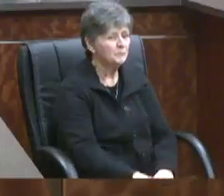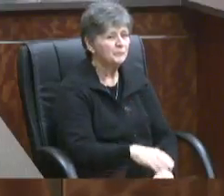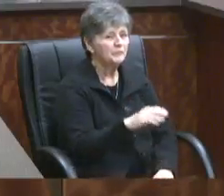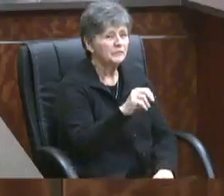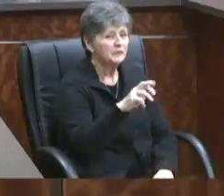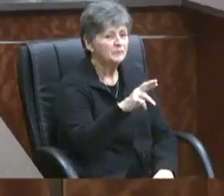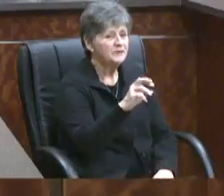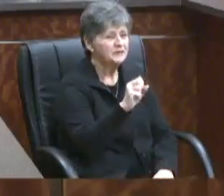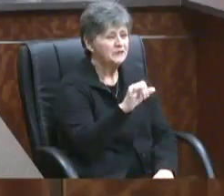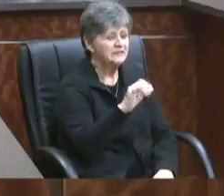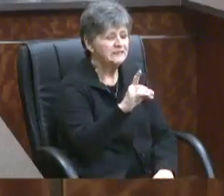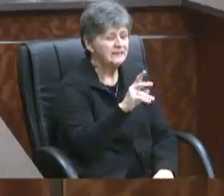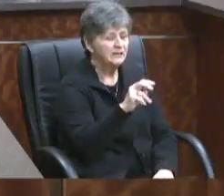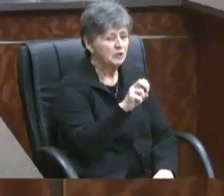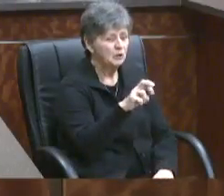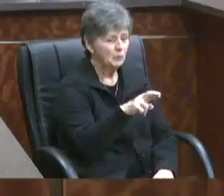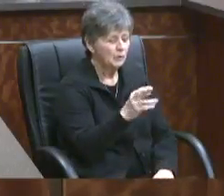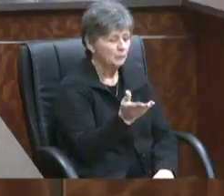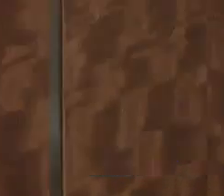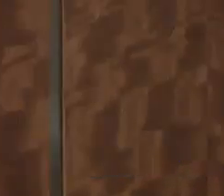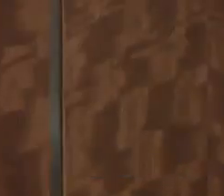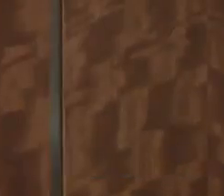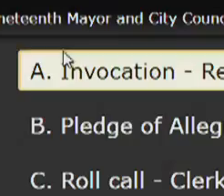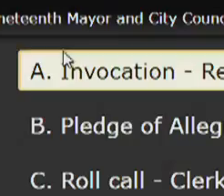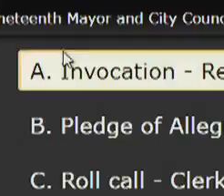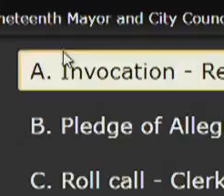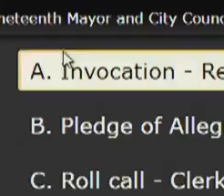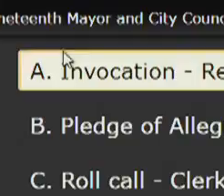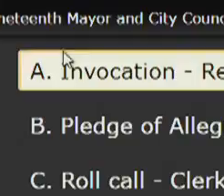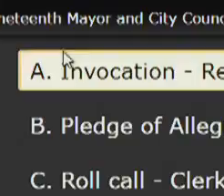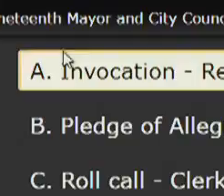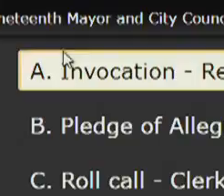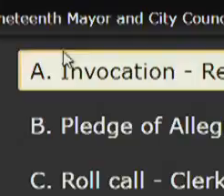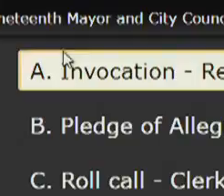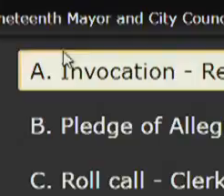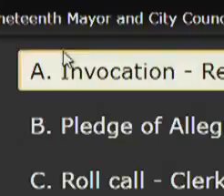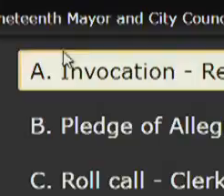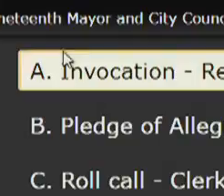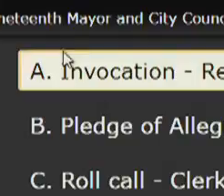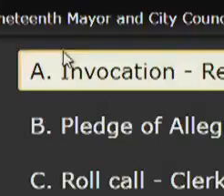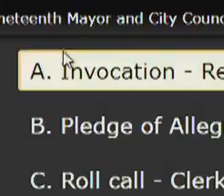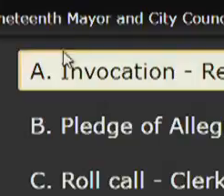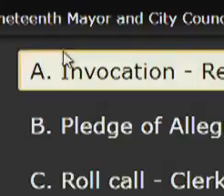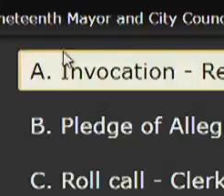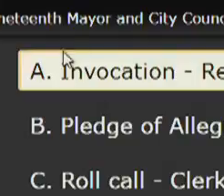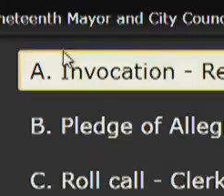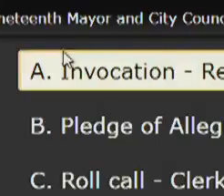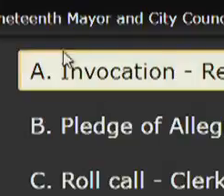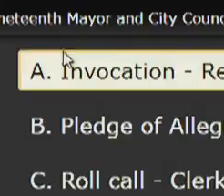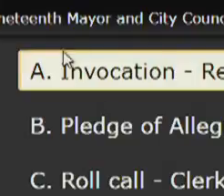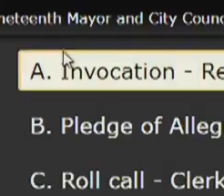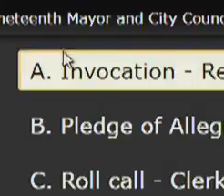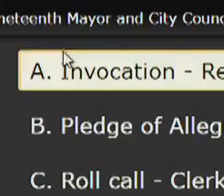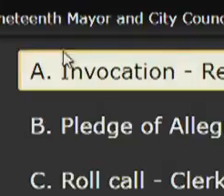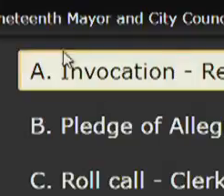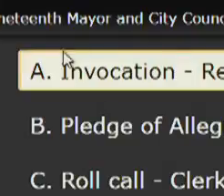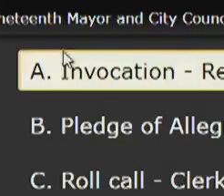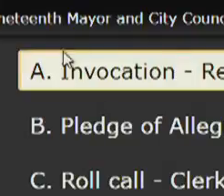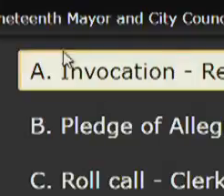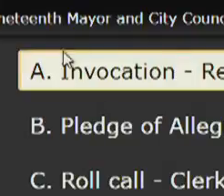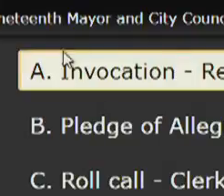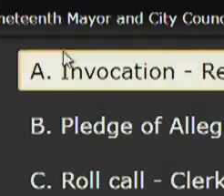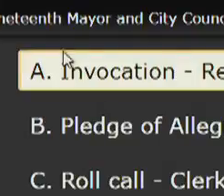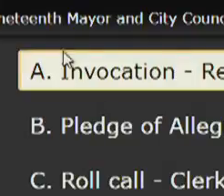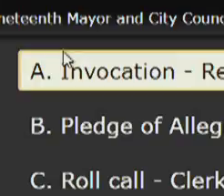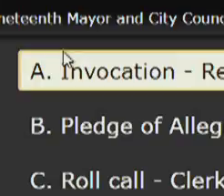Mr. Sidnor? Present. Mr. Smalls? Here. President Les? Here. Mayor Mo? I'll note